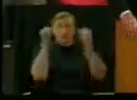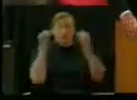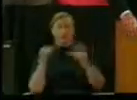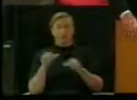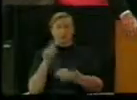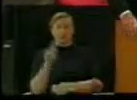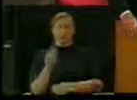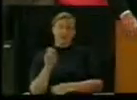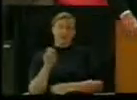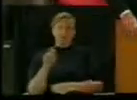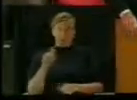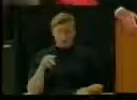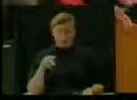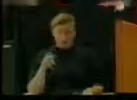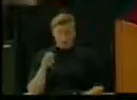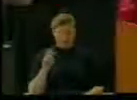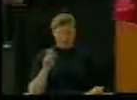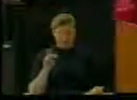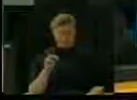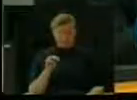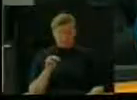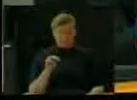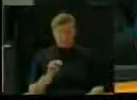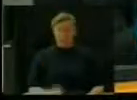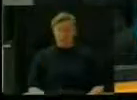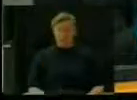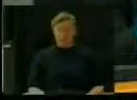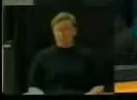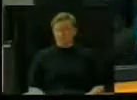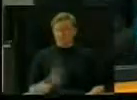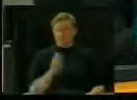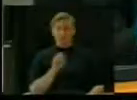child for nepotism. Mr. Mayor. If you want a nepotism policy, I'll recommend one. Mr. Mayor.